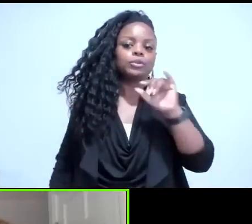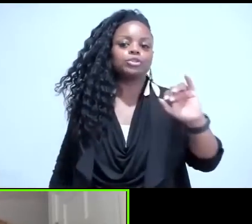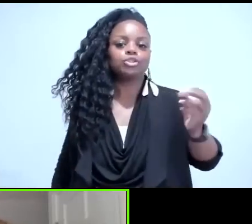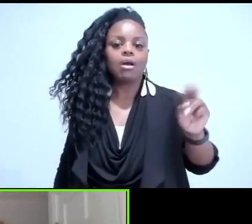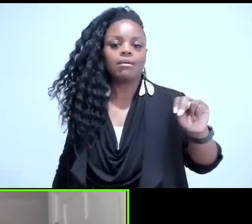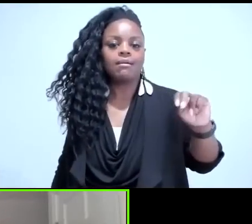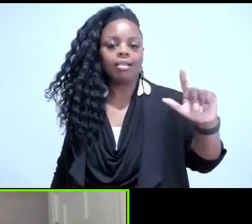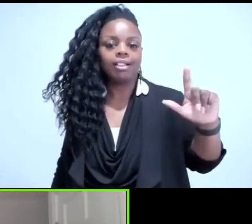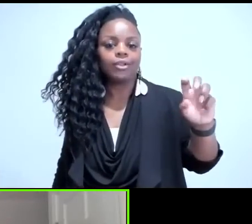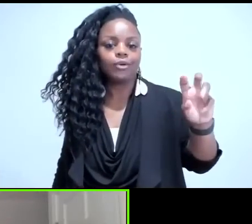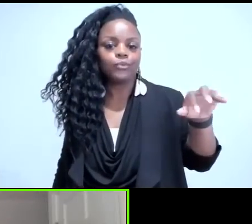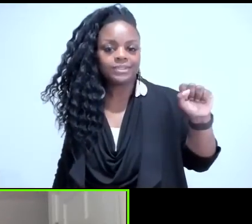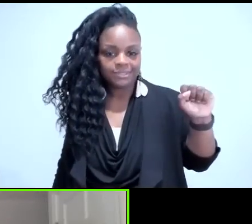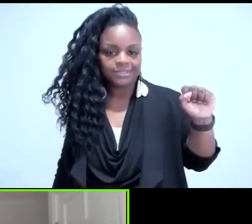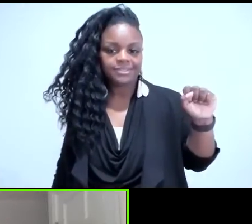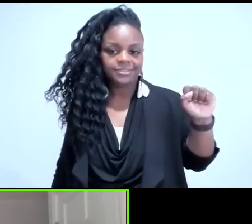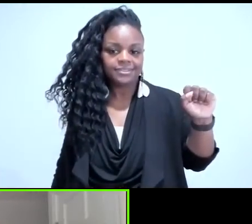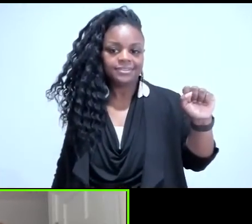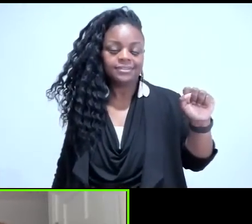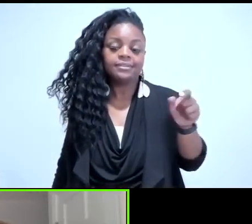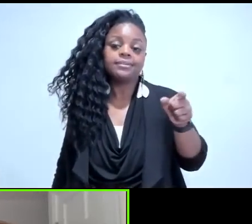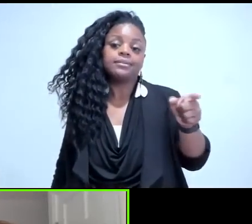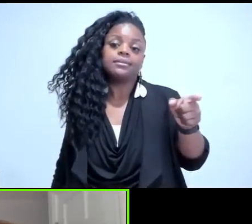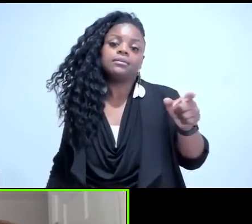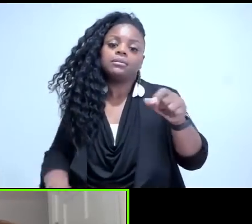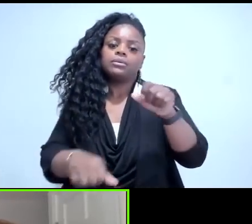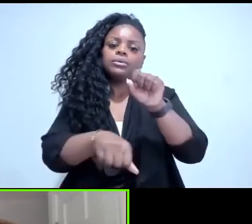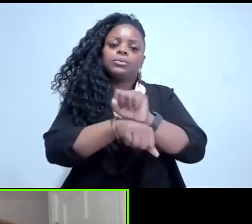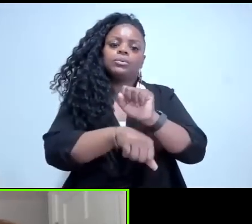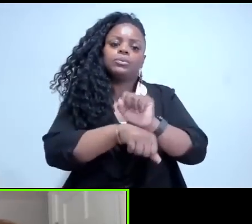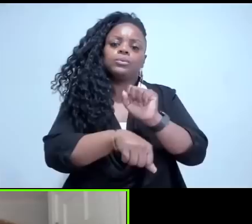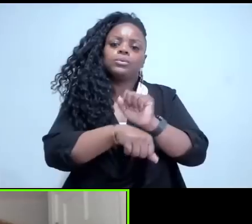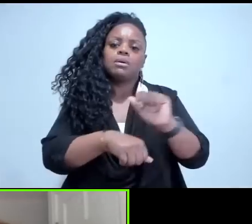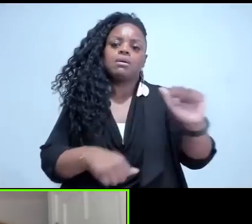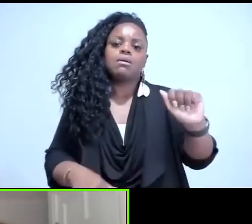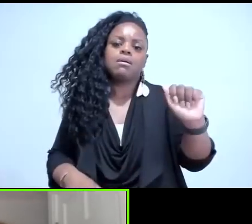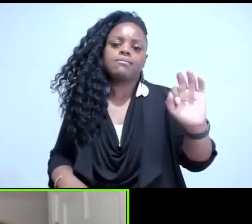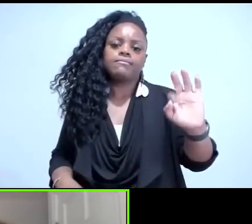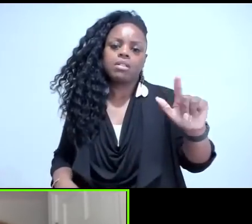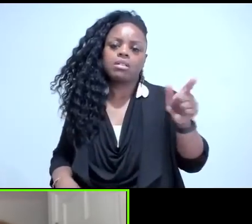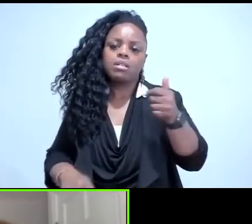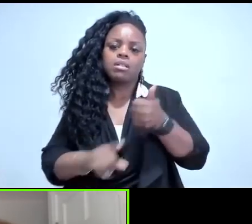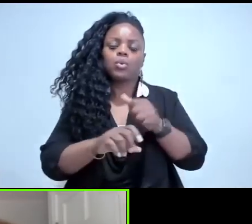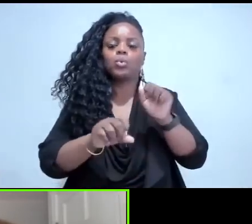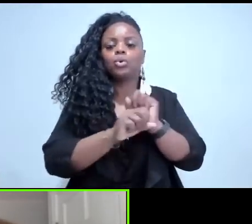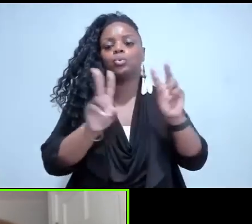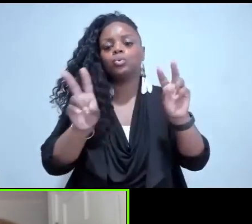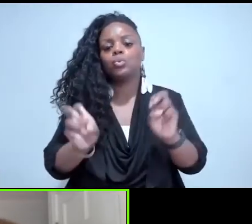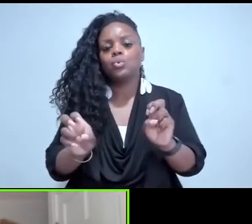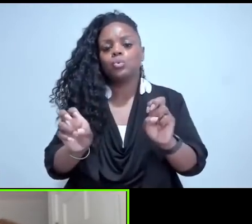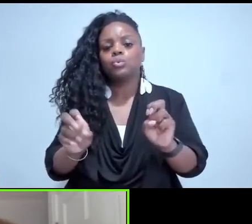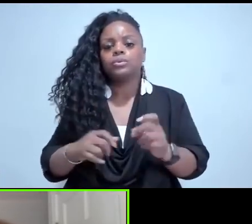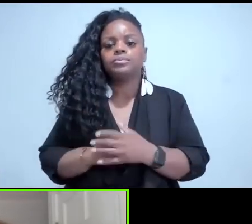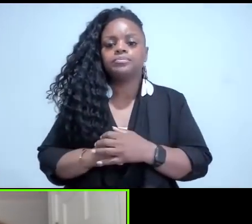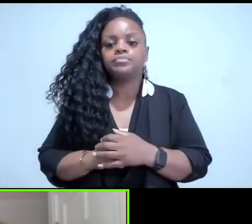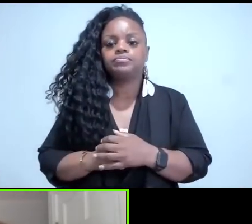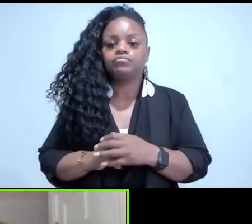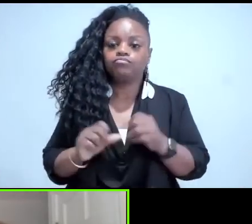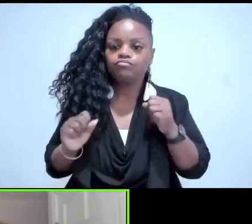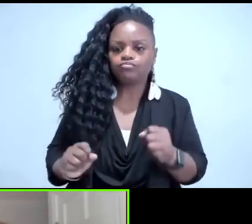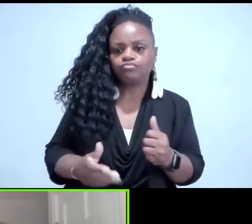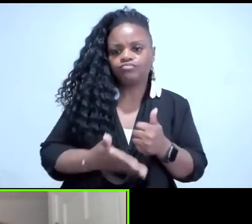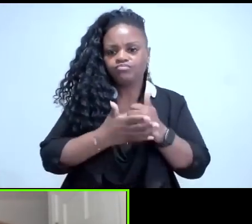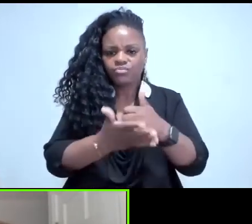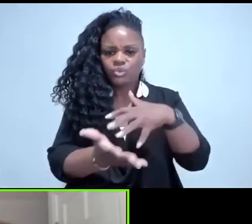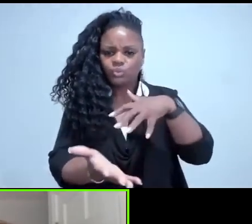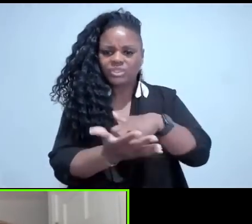the principle that the strong shall help the weak. Isn't it right that we should contribute something of our own strength toward those less